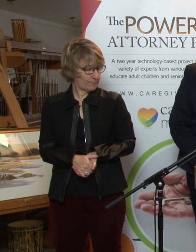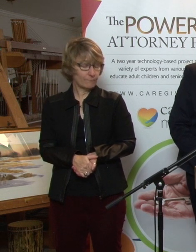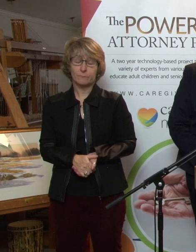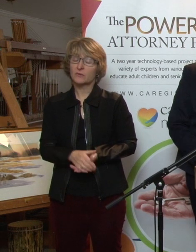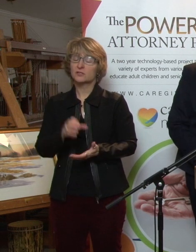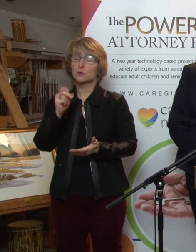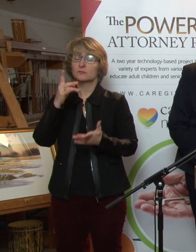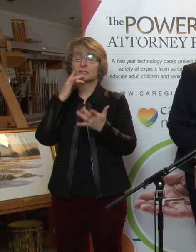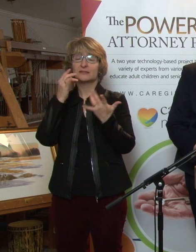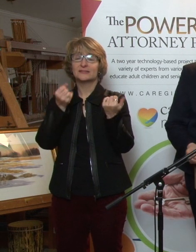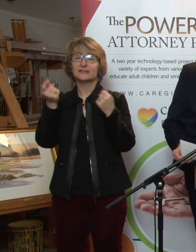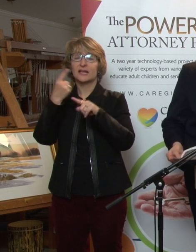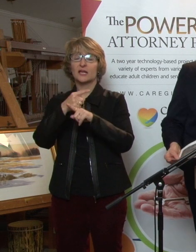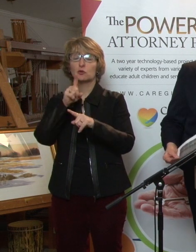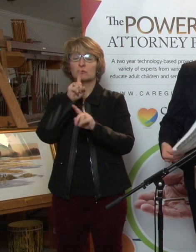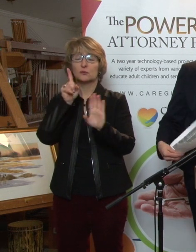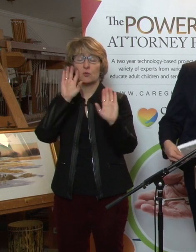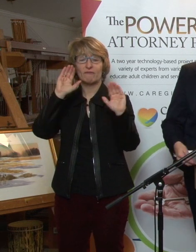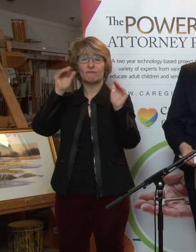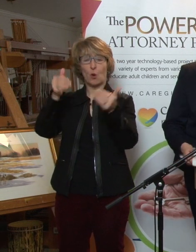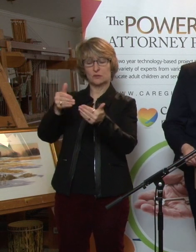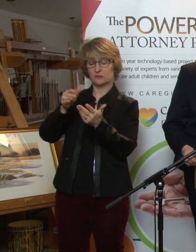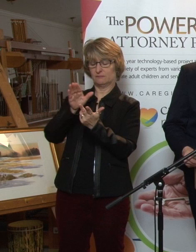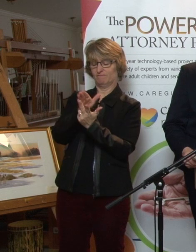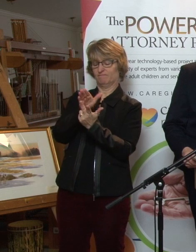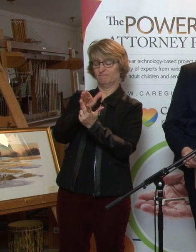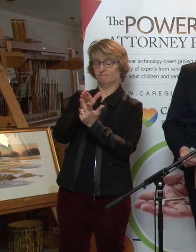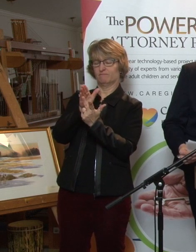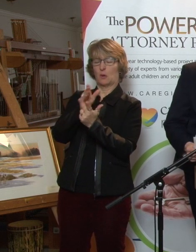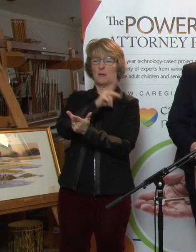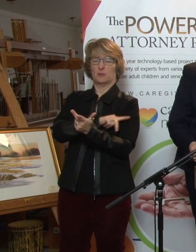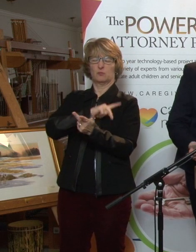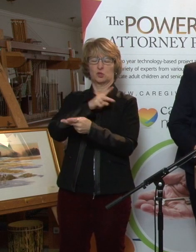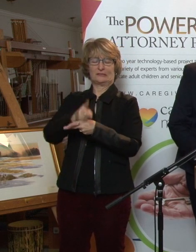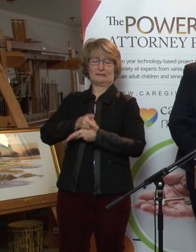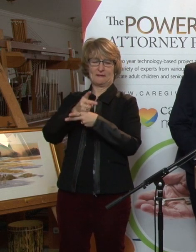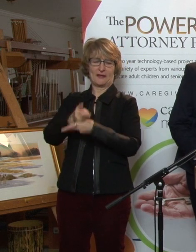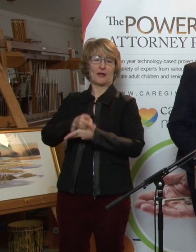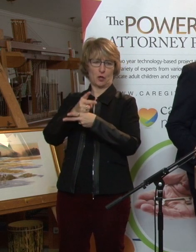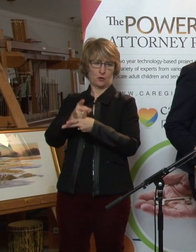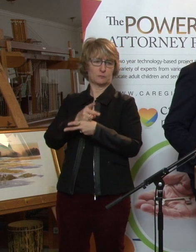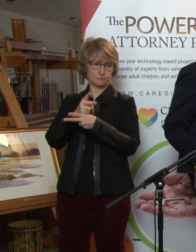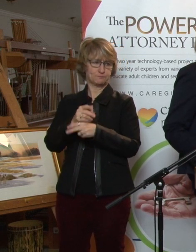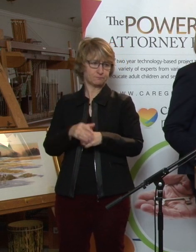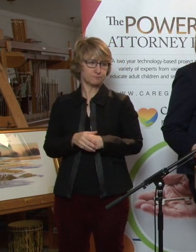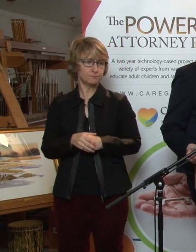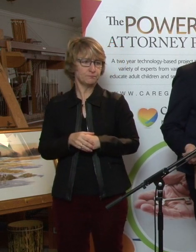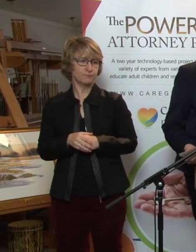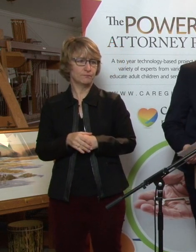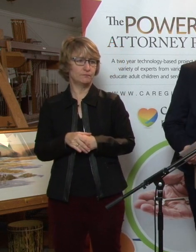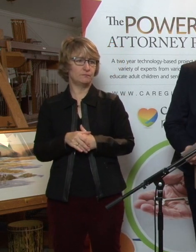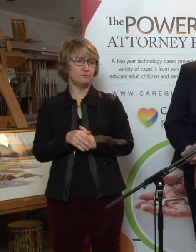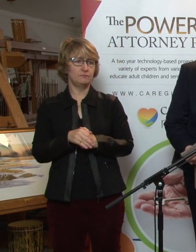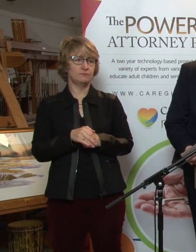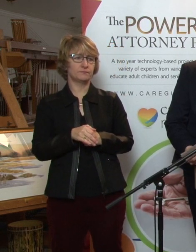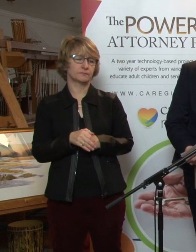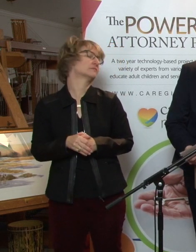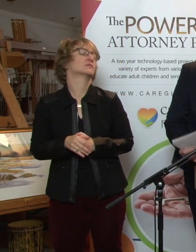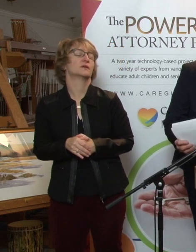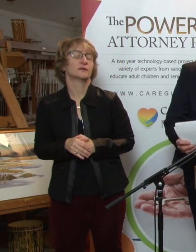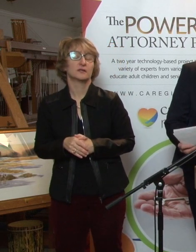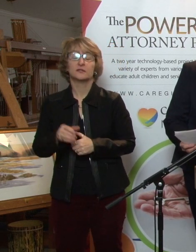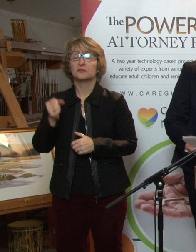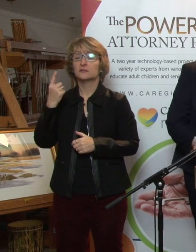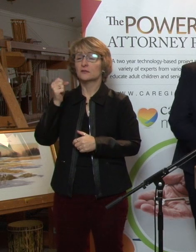we're going to be looking mostly at personal care because that's what we want to talk about. So we're going to talk about,